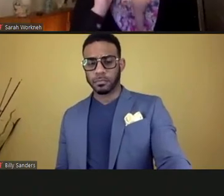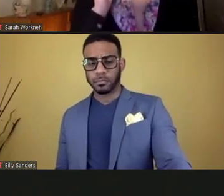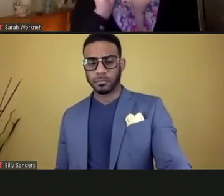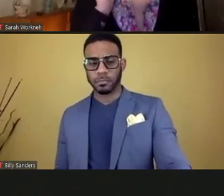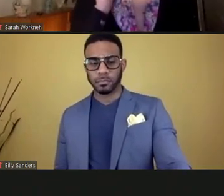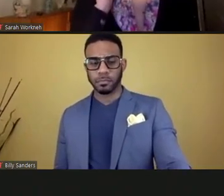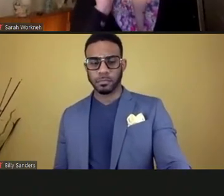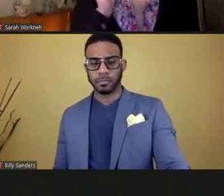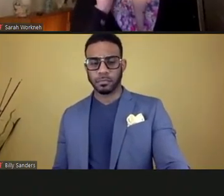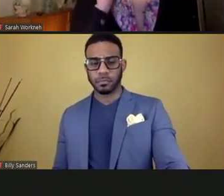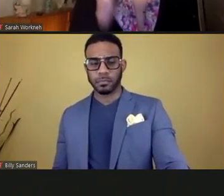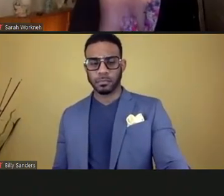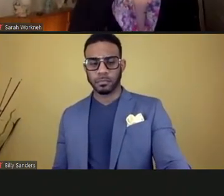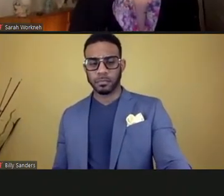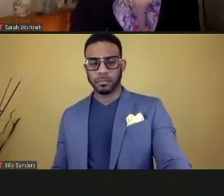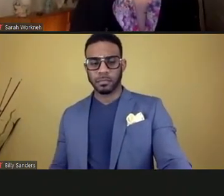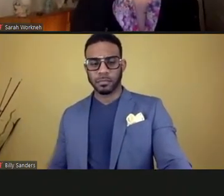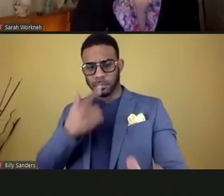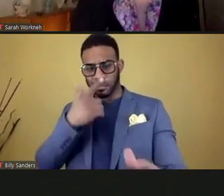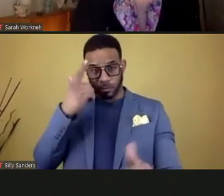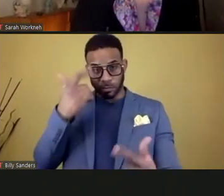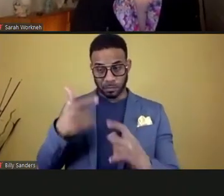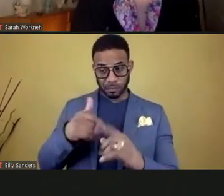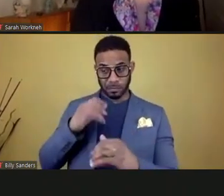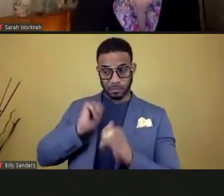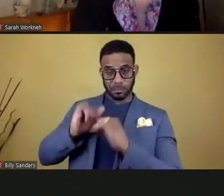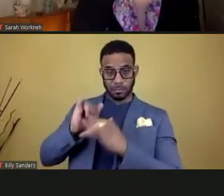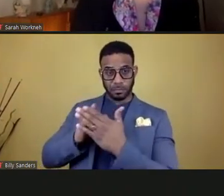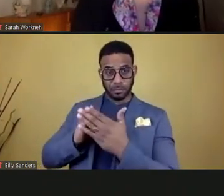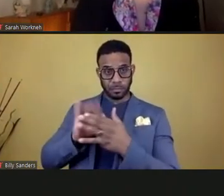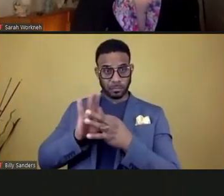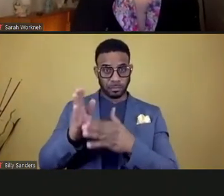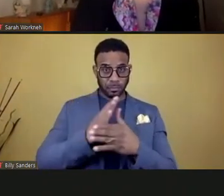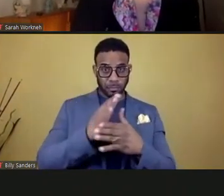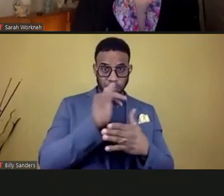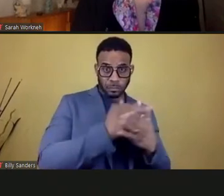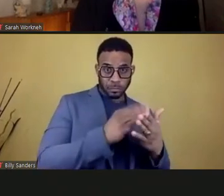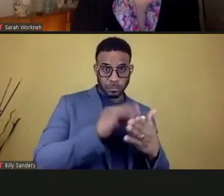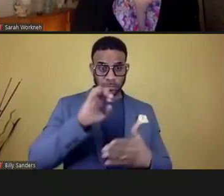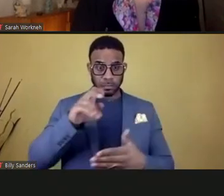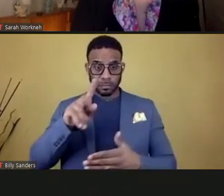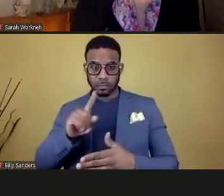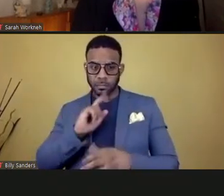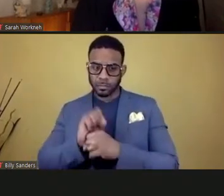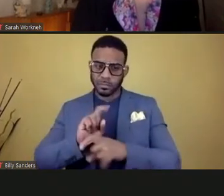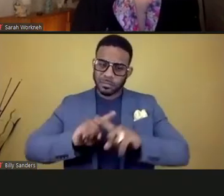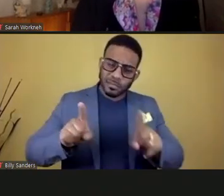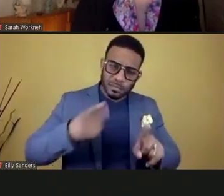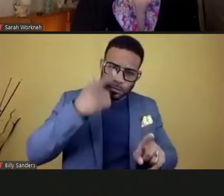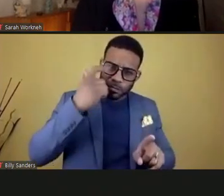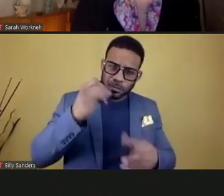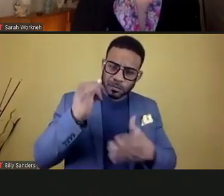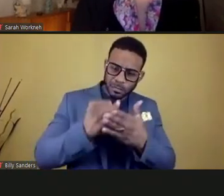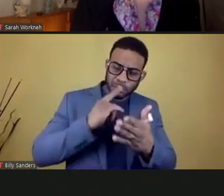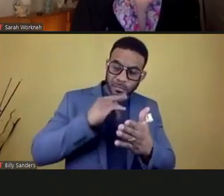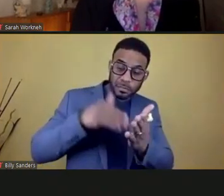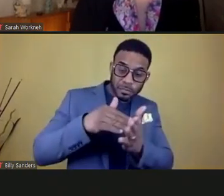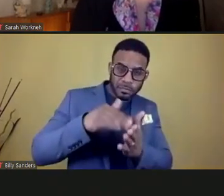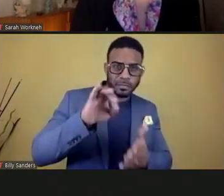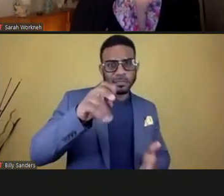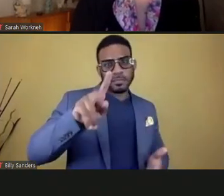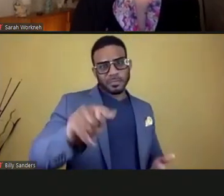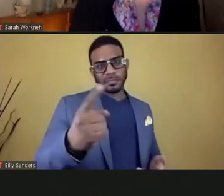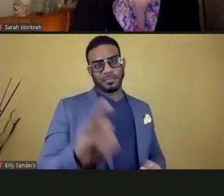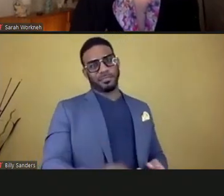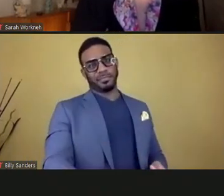it's interesting because I come from the performing arts, the relationship between the artist and the object is really different because the artist is often the object,